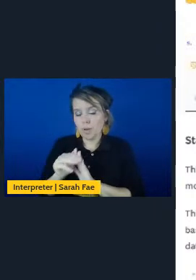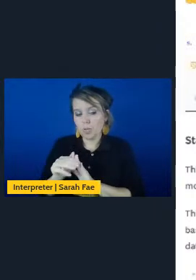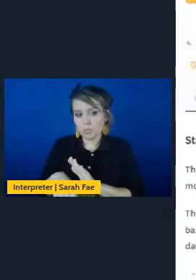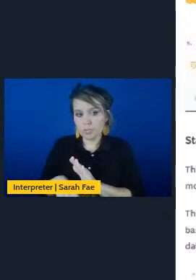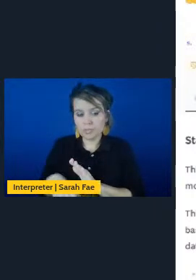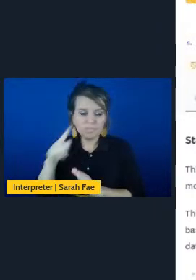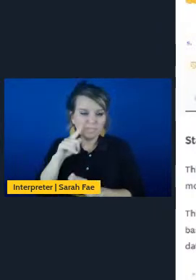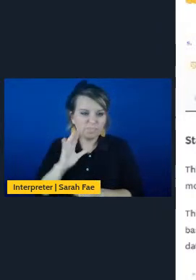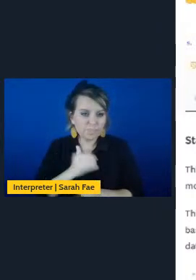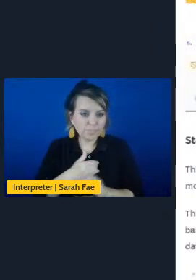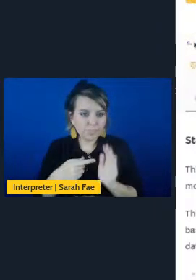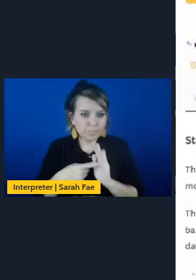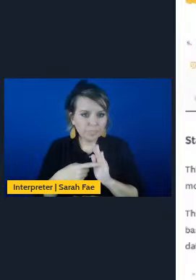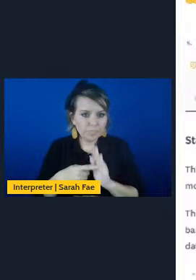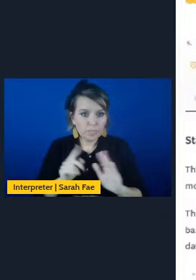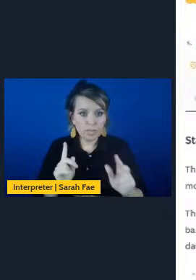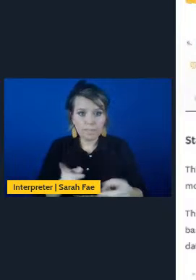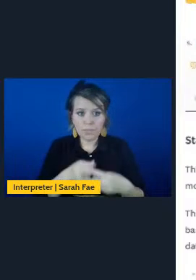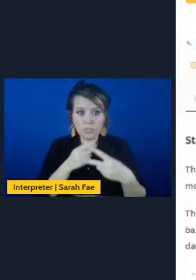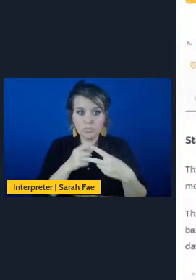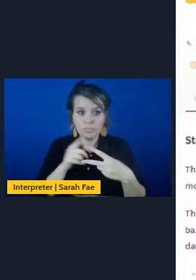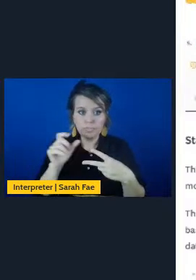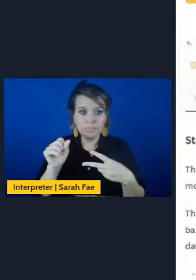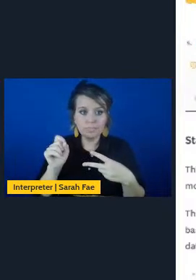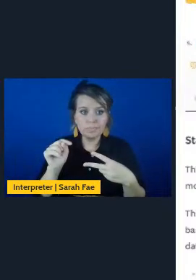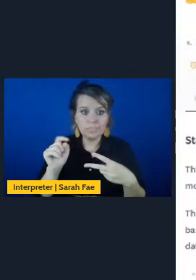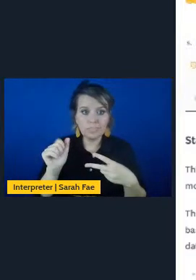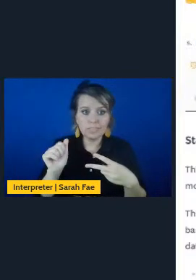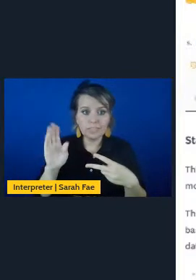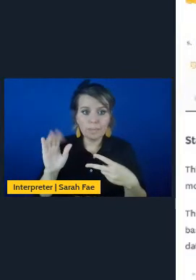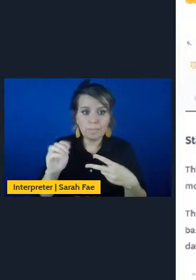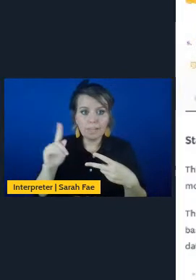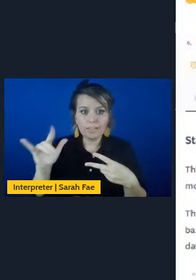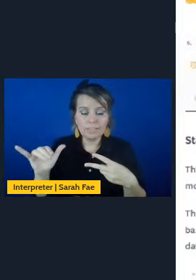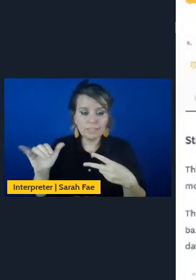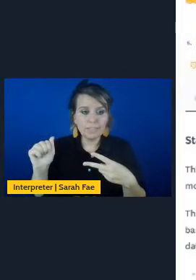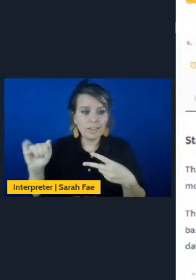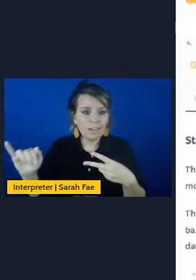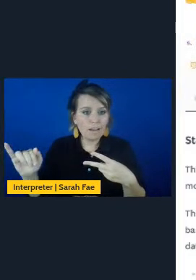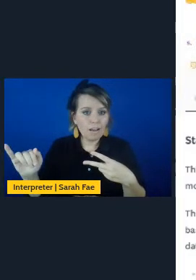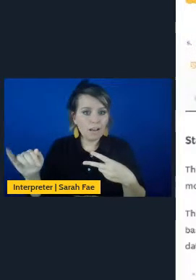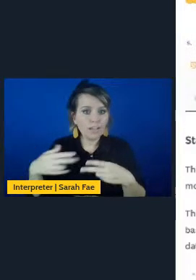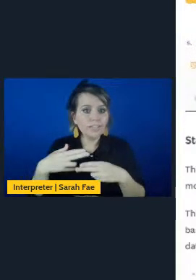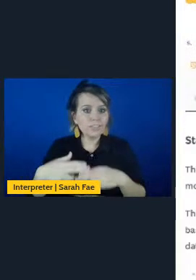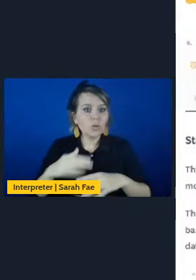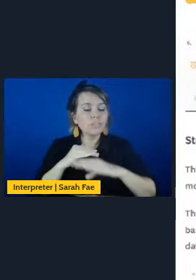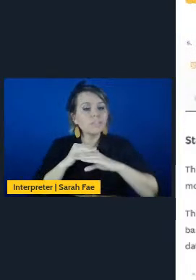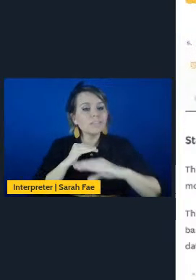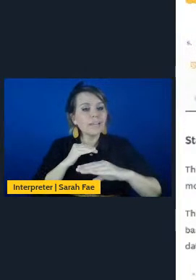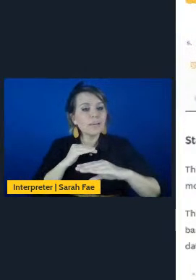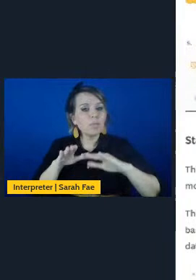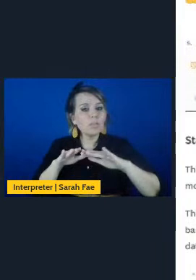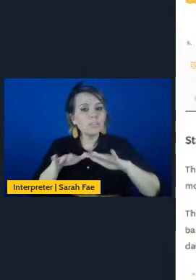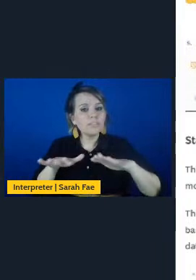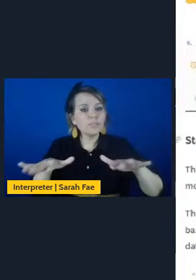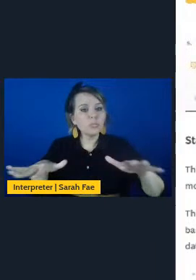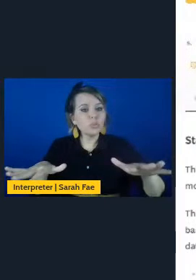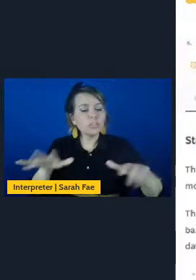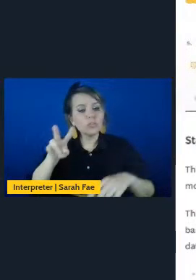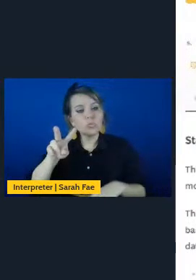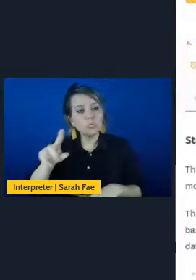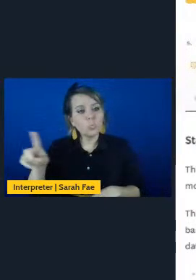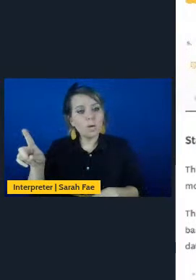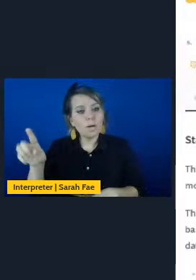example. So the first model is by Stability AI. It's called as Stable Diffusion 2.1